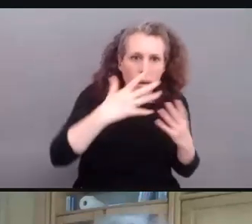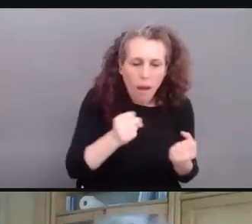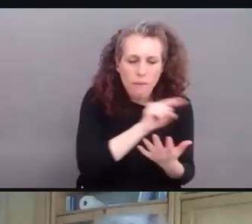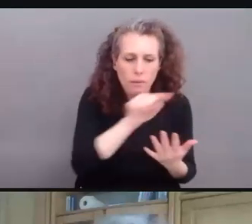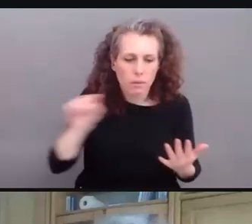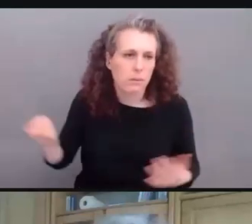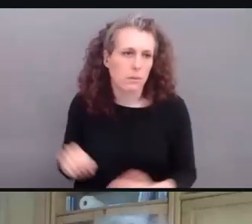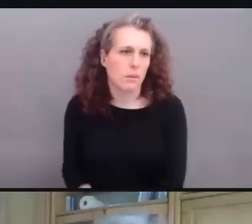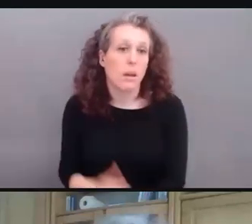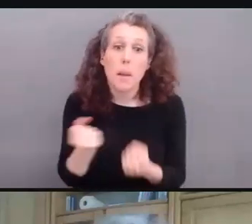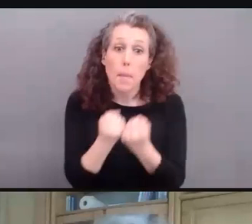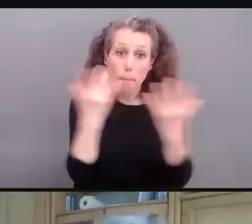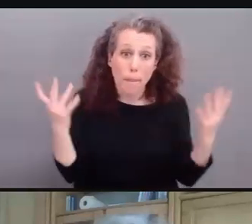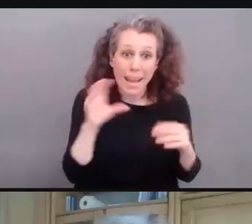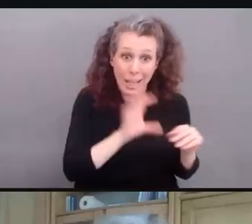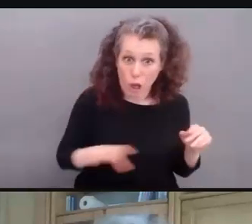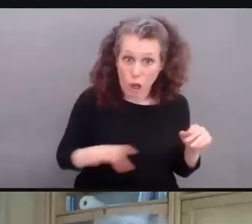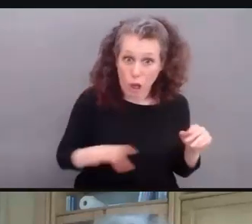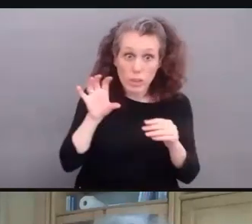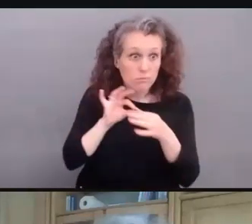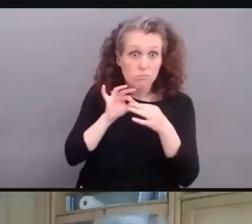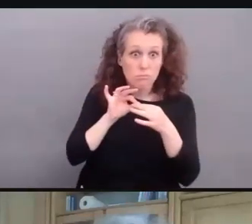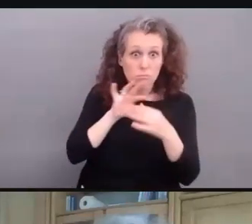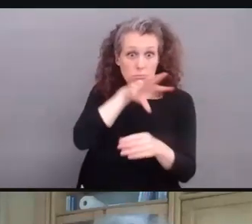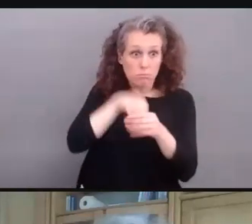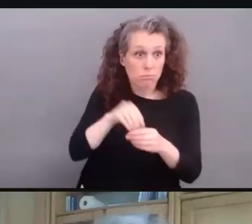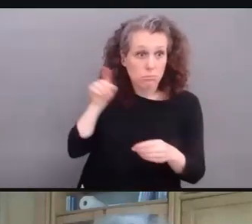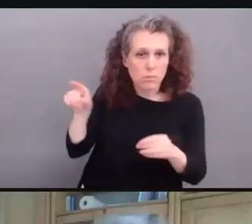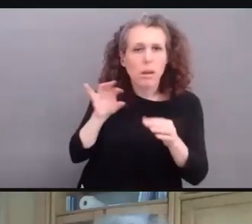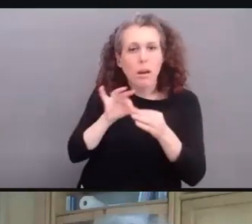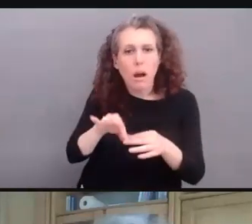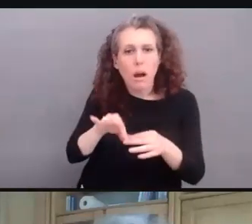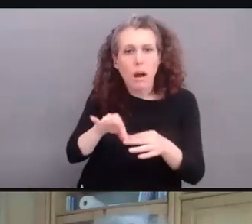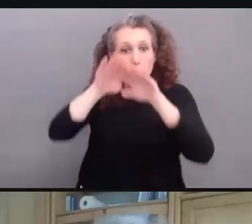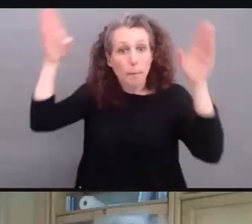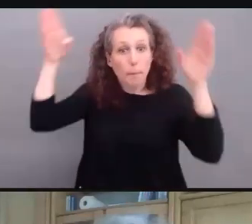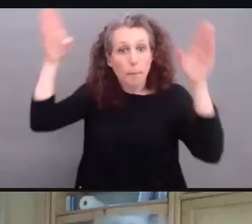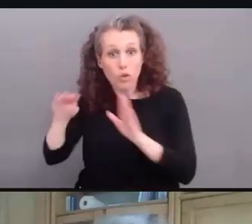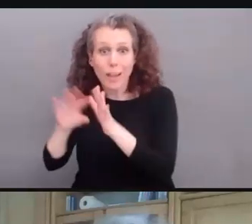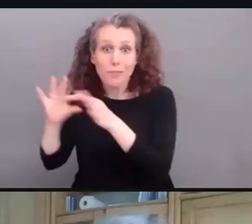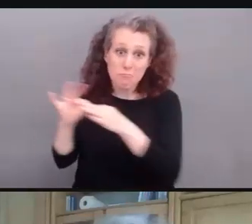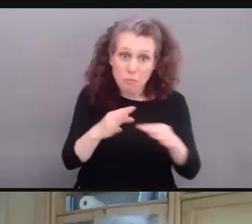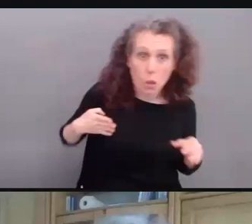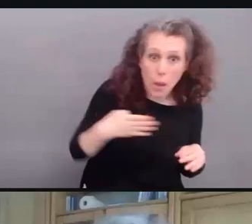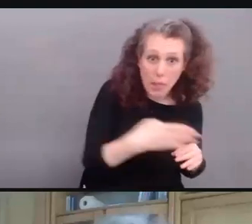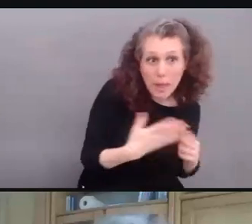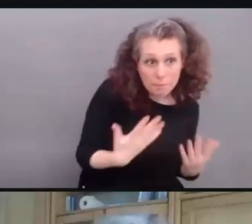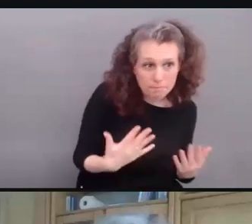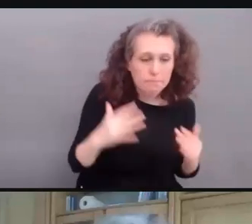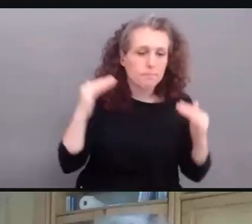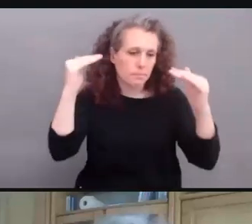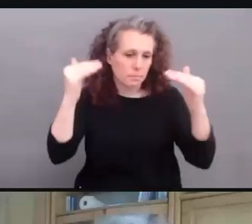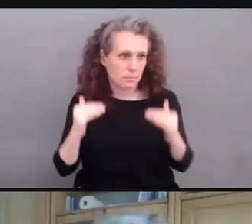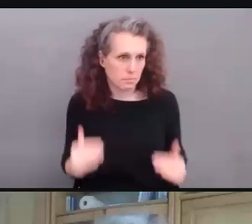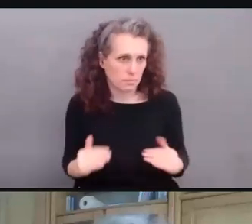are even using this for the so-called built environment regulations. And finally, we focused